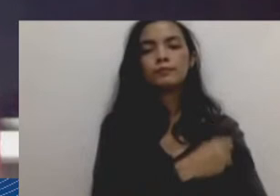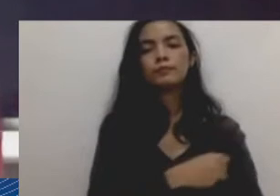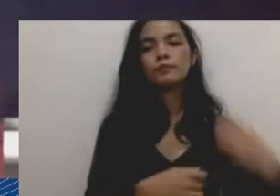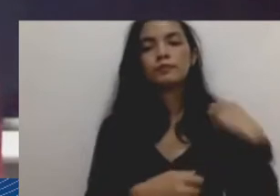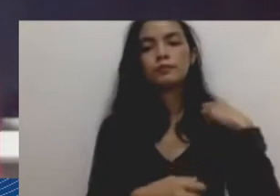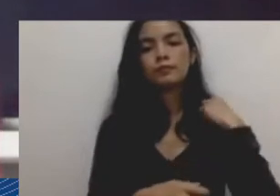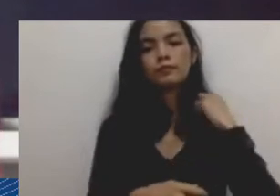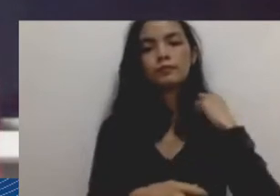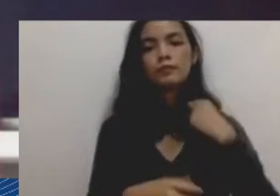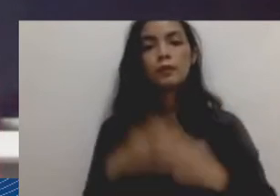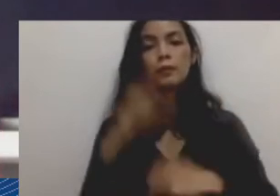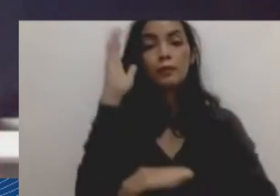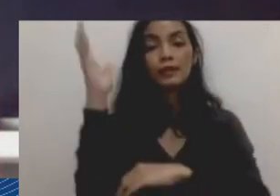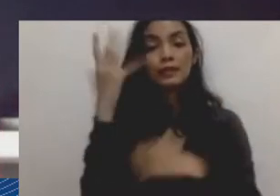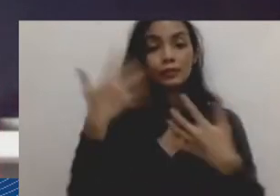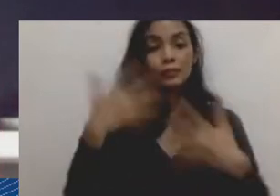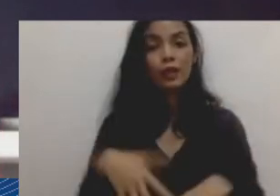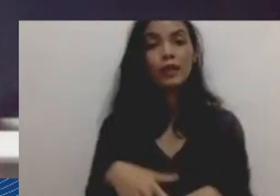and we're gonna